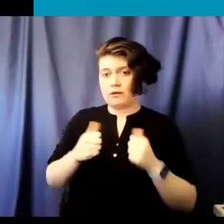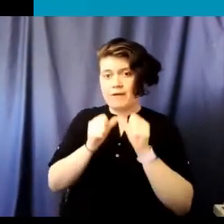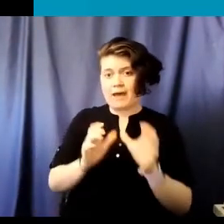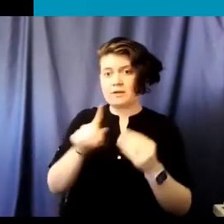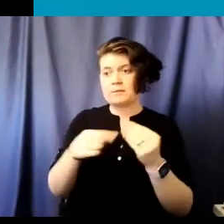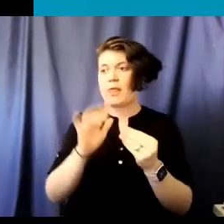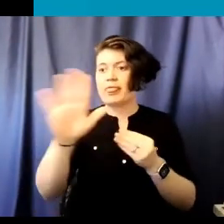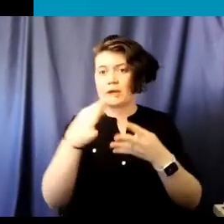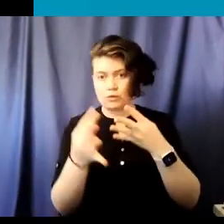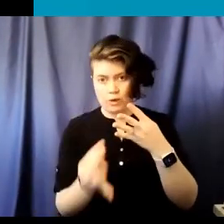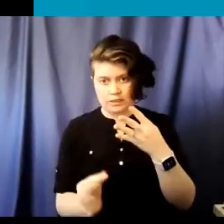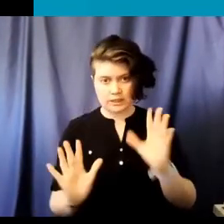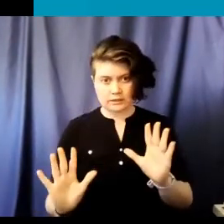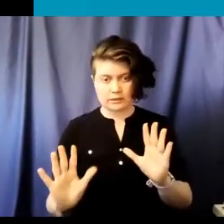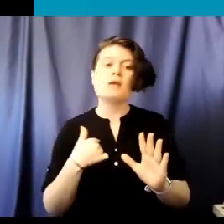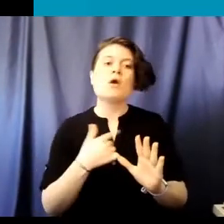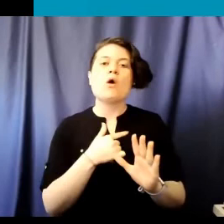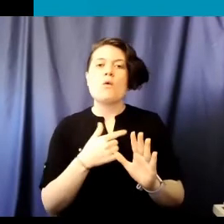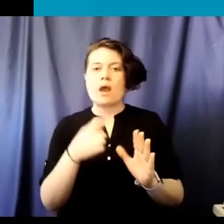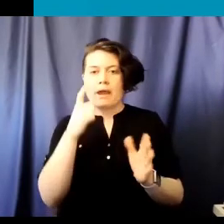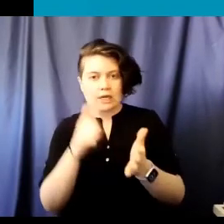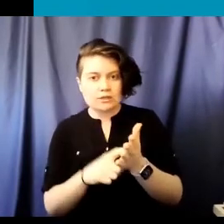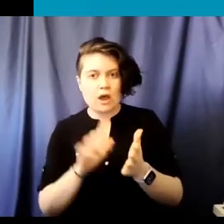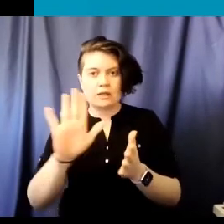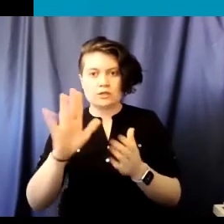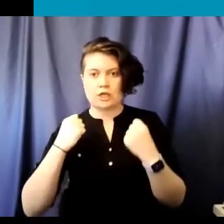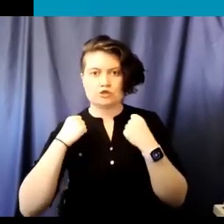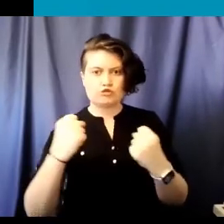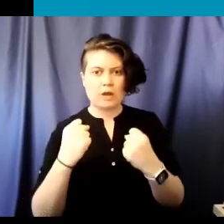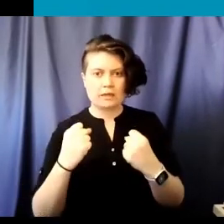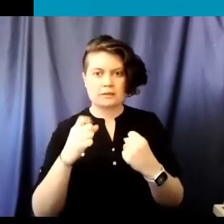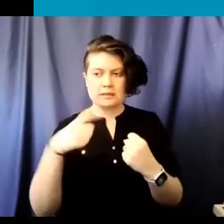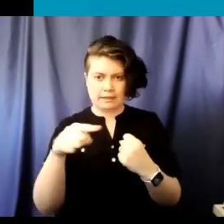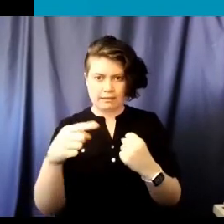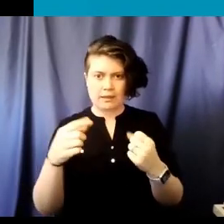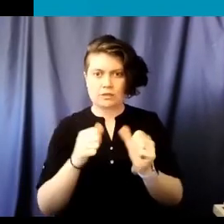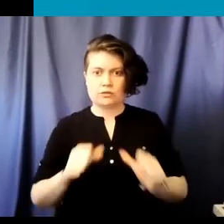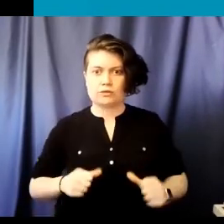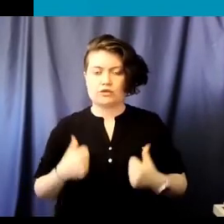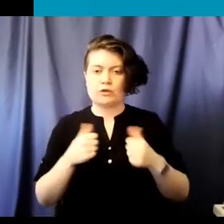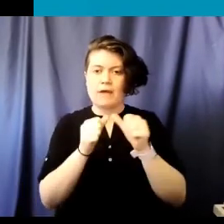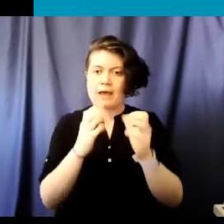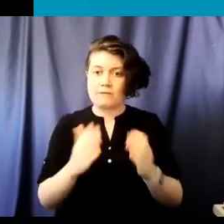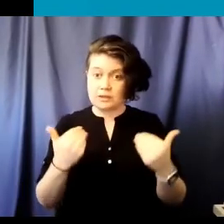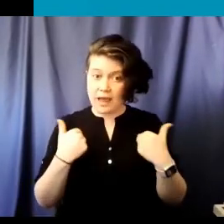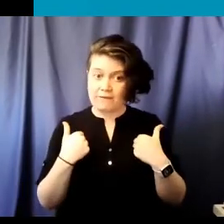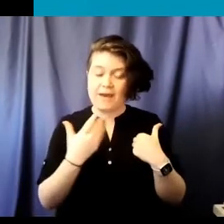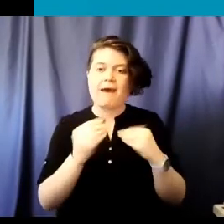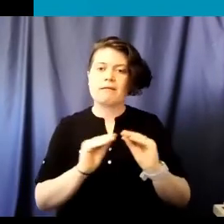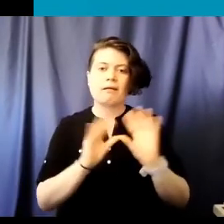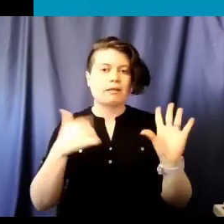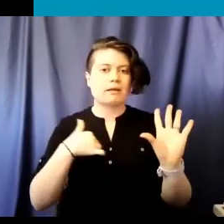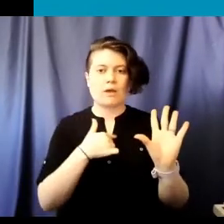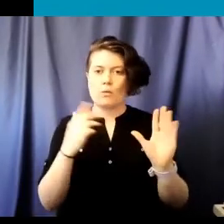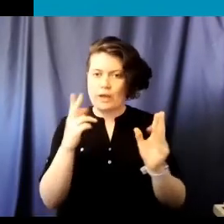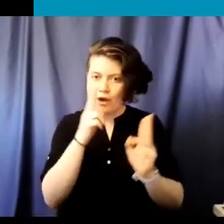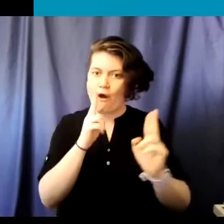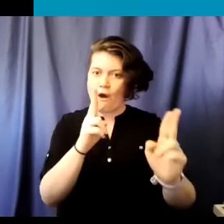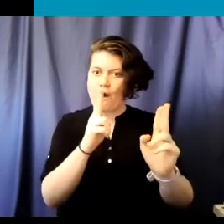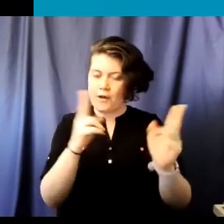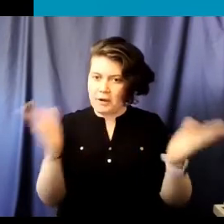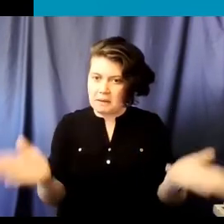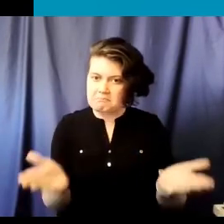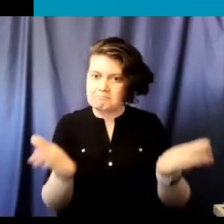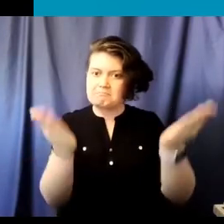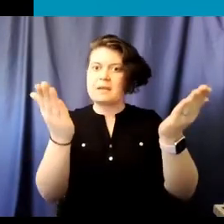sure that we're acknowledging and voicing those strengths that survivors have, and it should be clear that we honor and uplift cultural